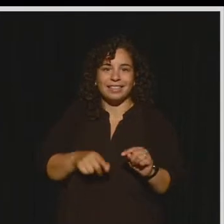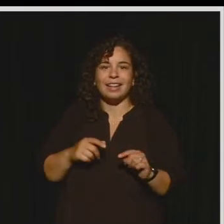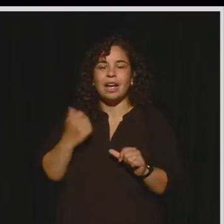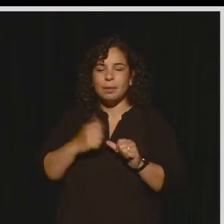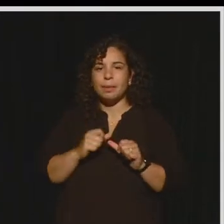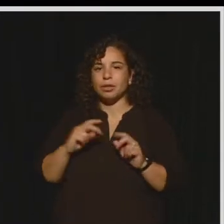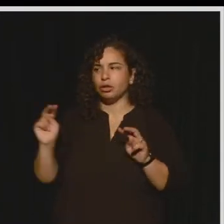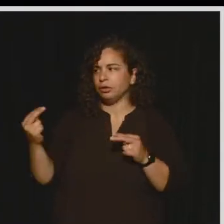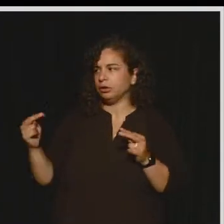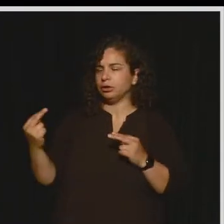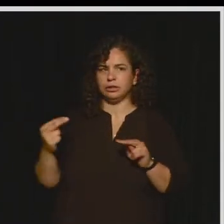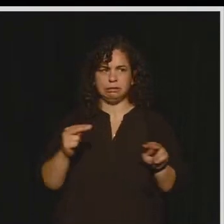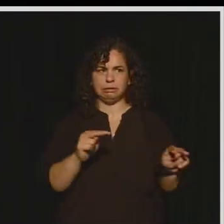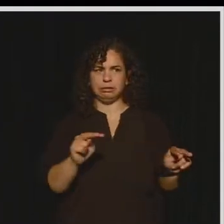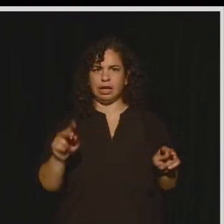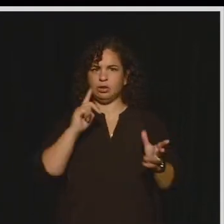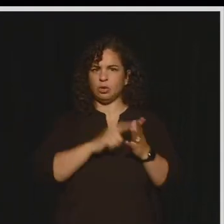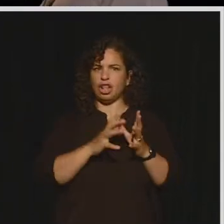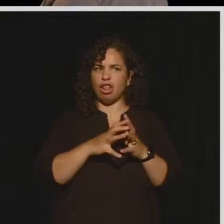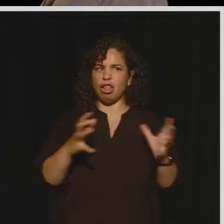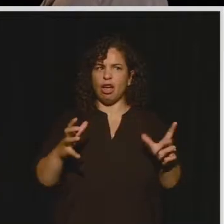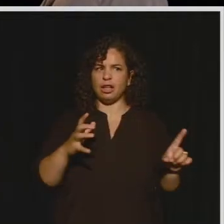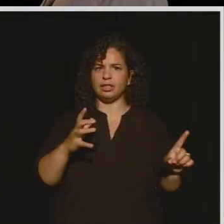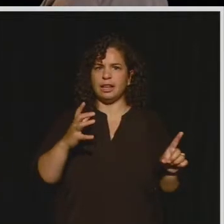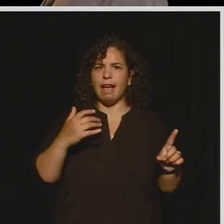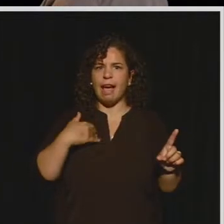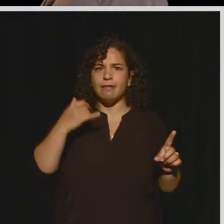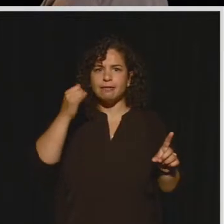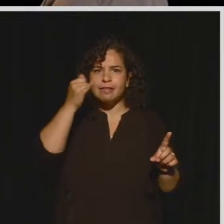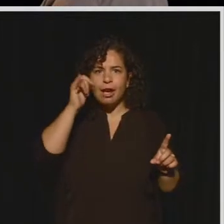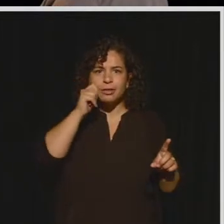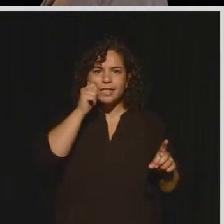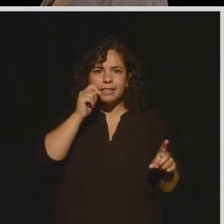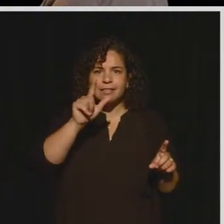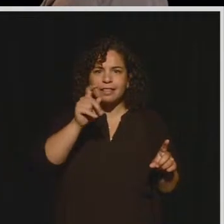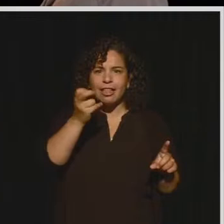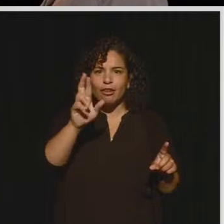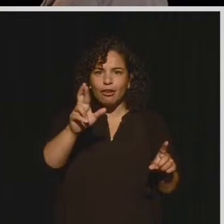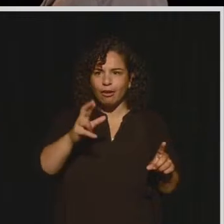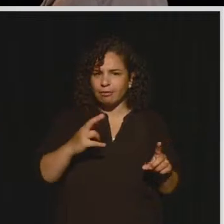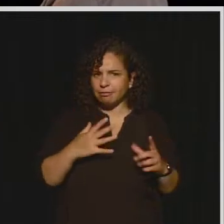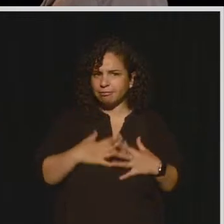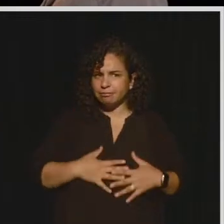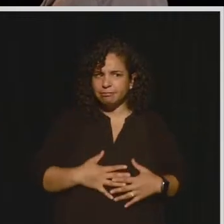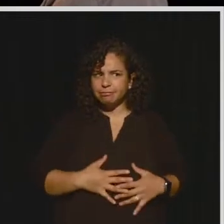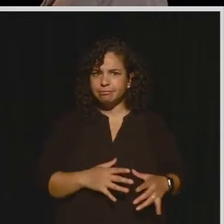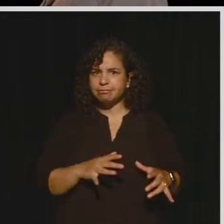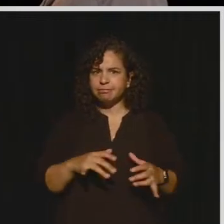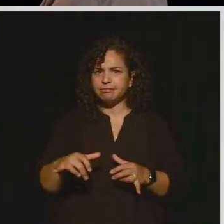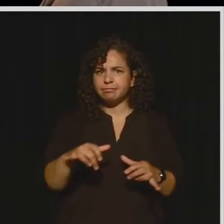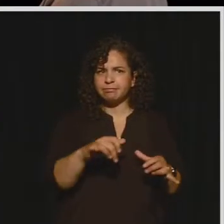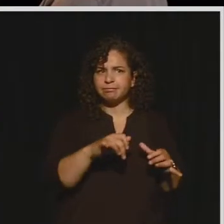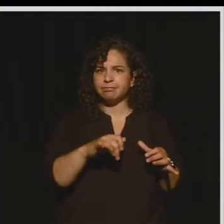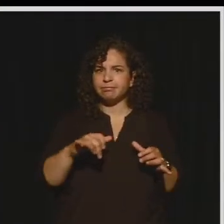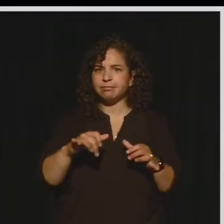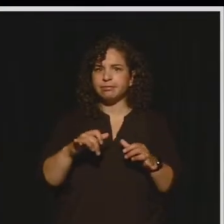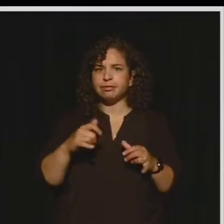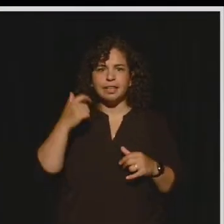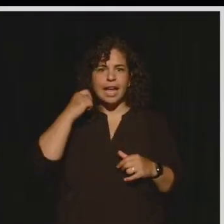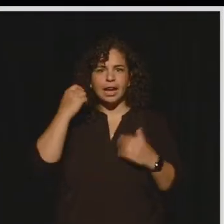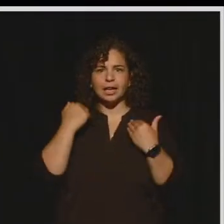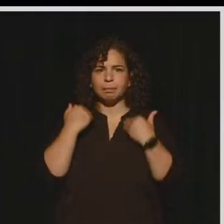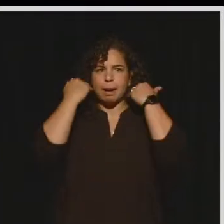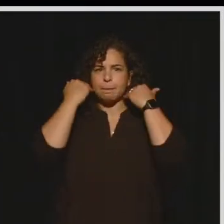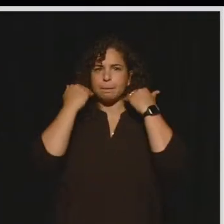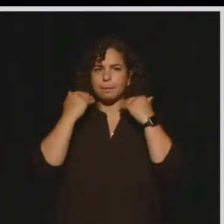there's a lot of leather in this room. There's a lot of really short hair. There's a lot of very